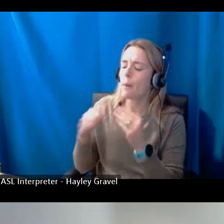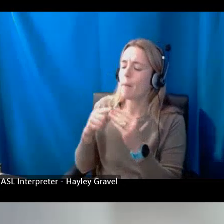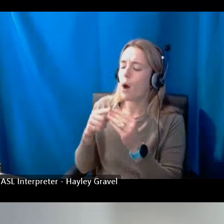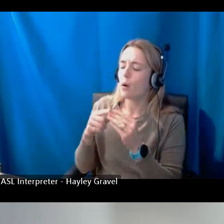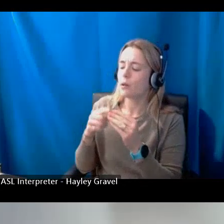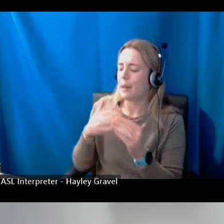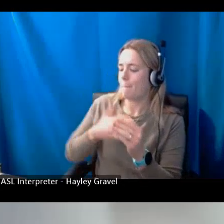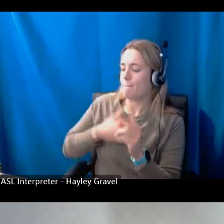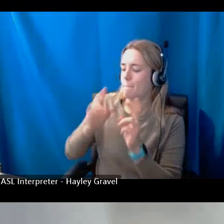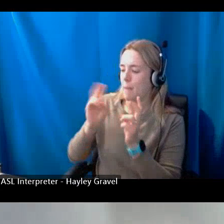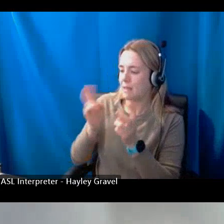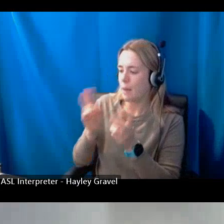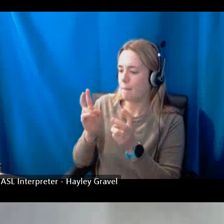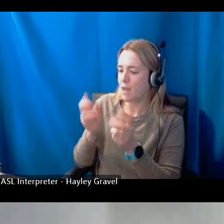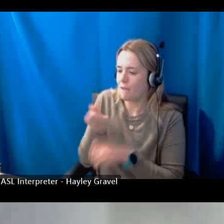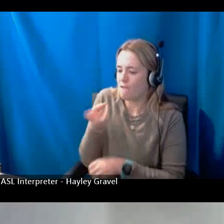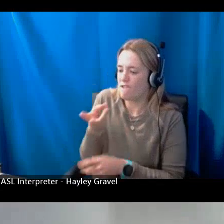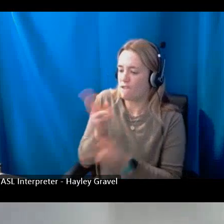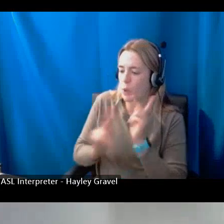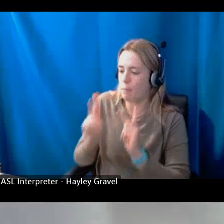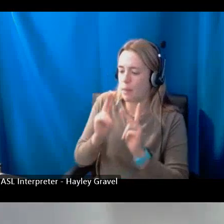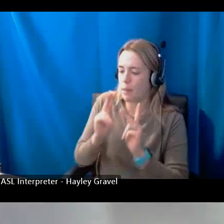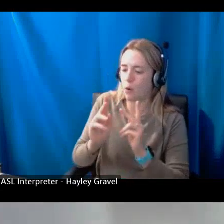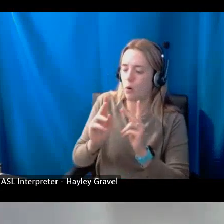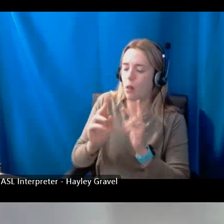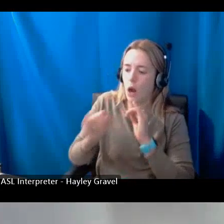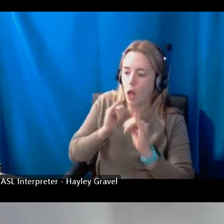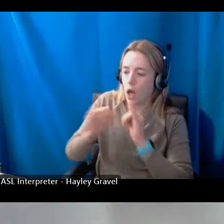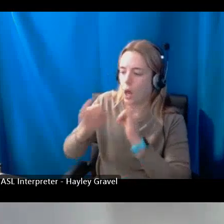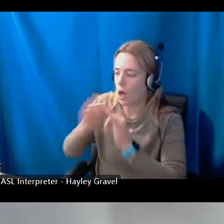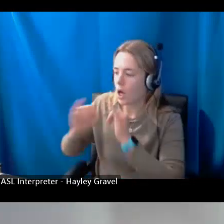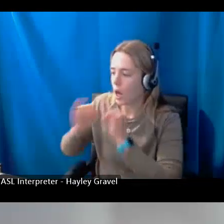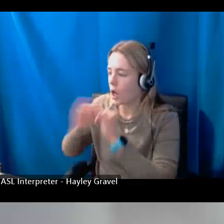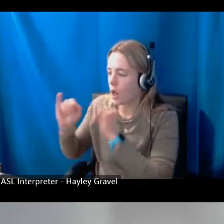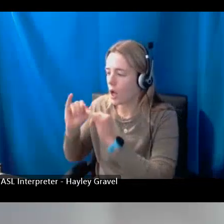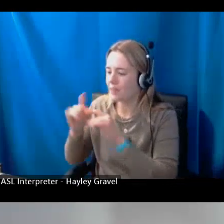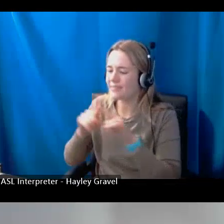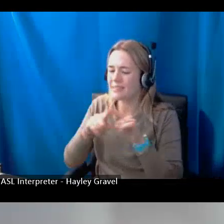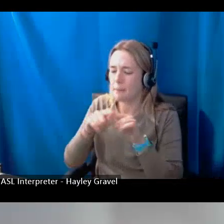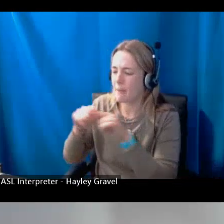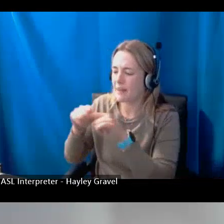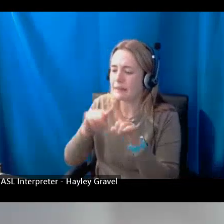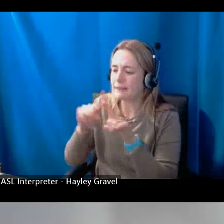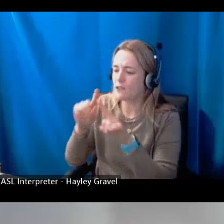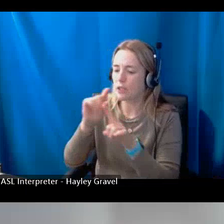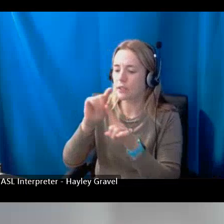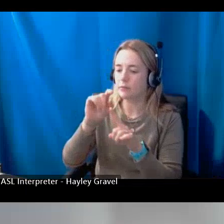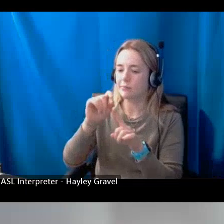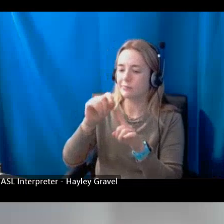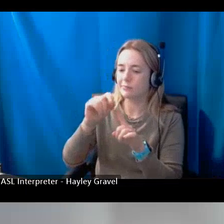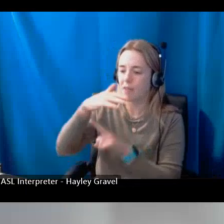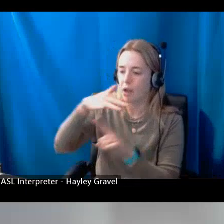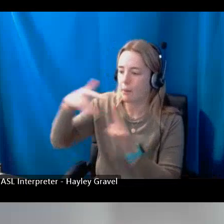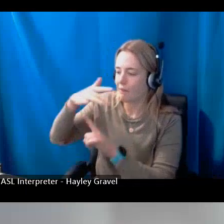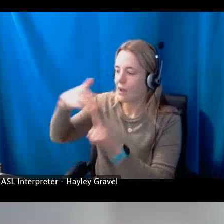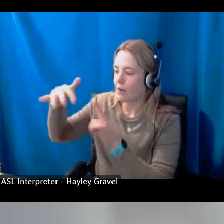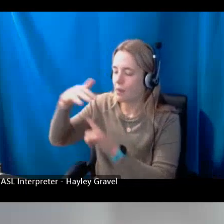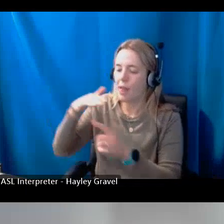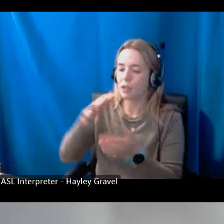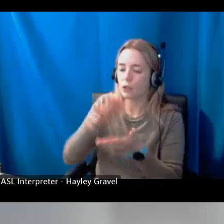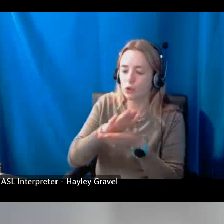on like where you are, whether you're an acute care nurse, an administrator in a hospital, or like a school nurse, those are the three that